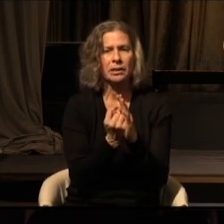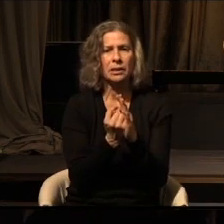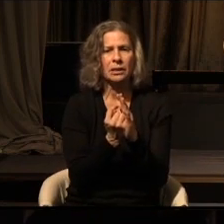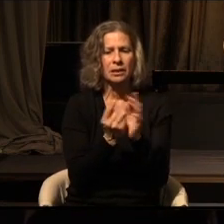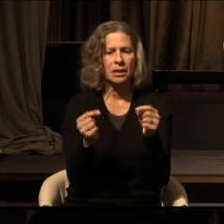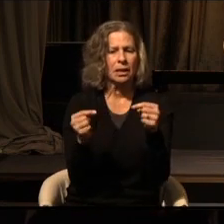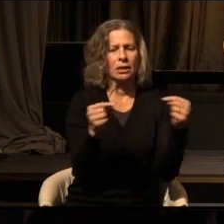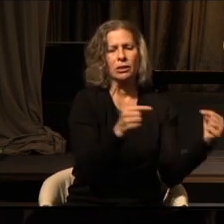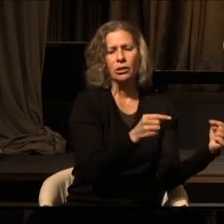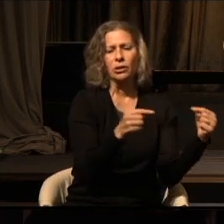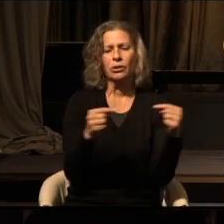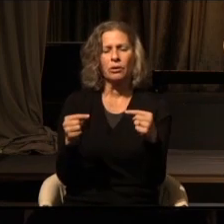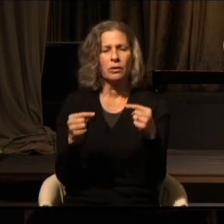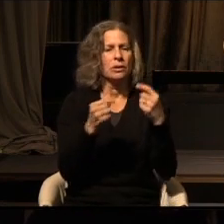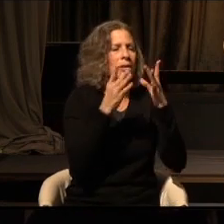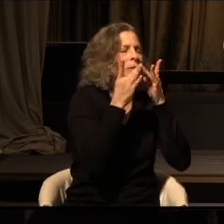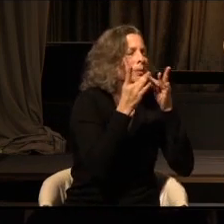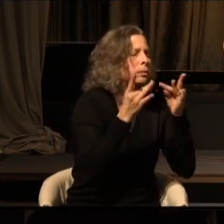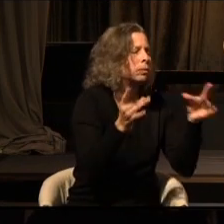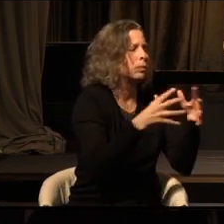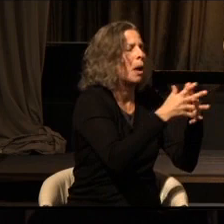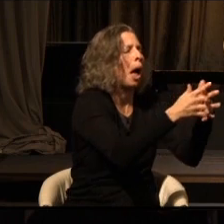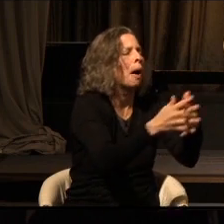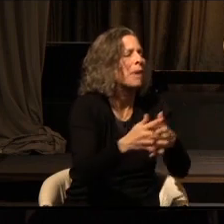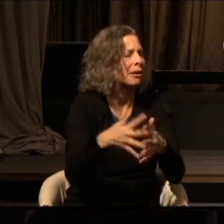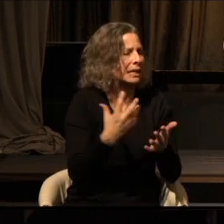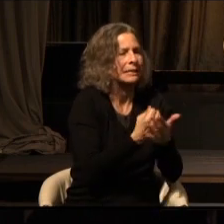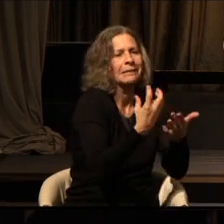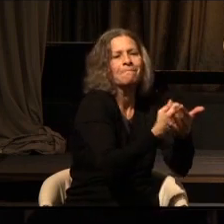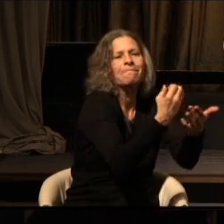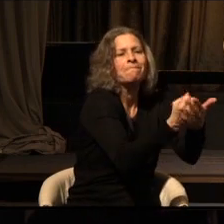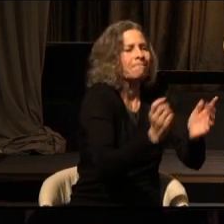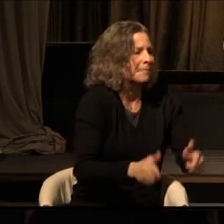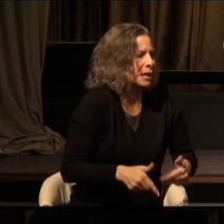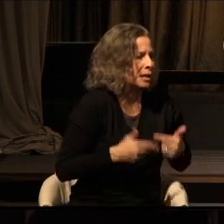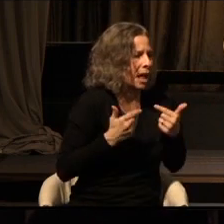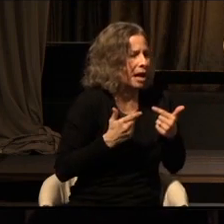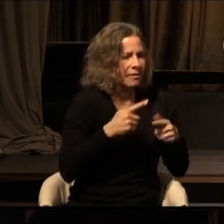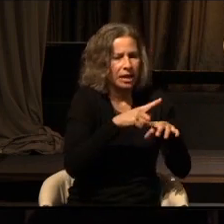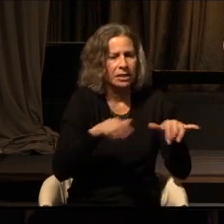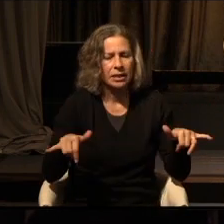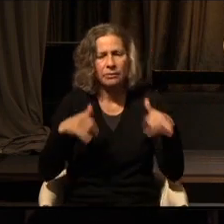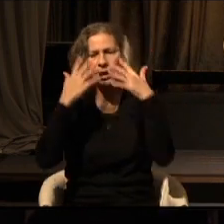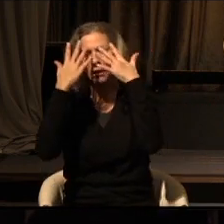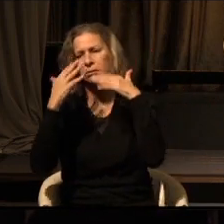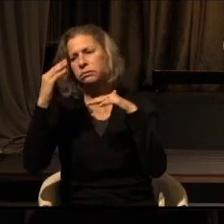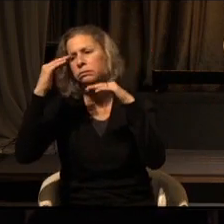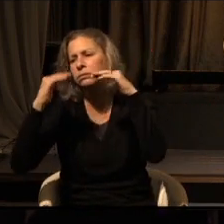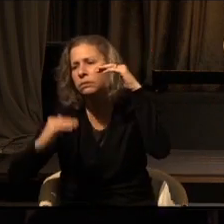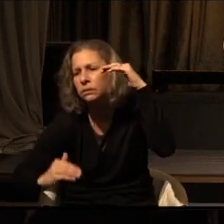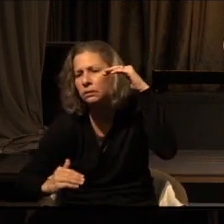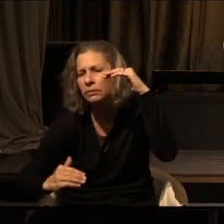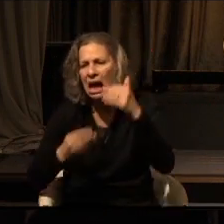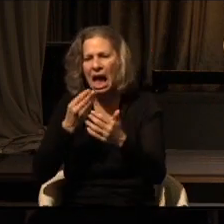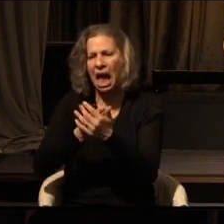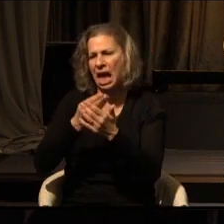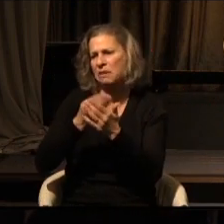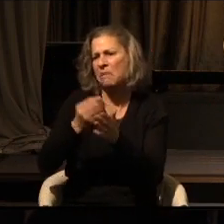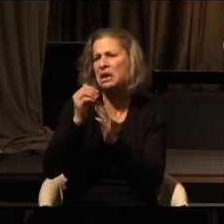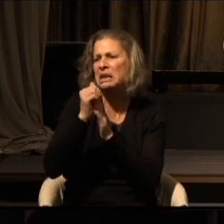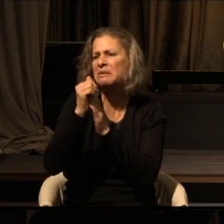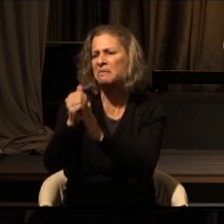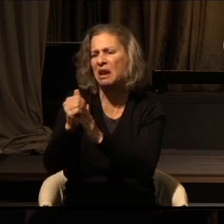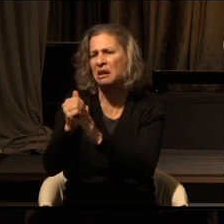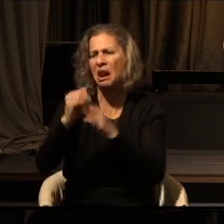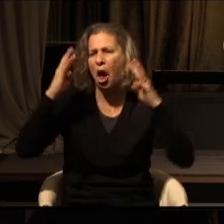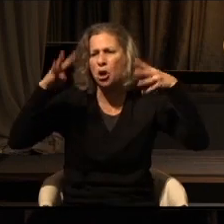this American life I consume with pleasure on one hand, and the direness of inequality and commodity-driven neoliberalism run